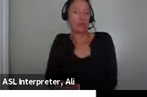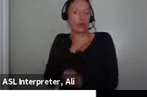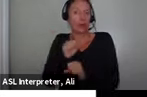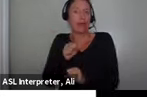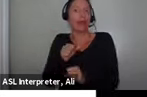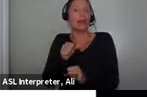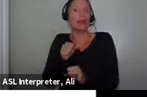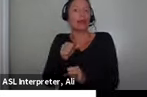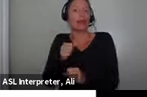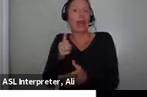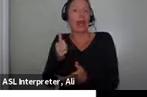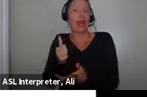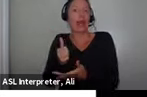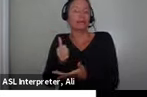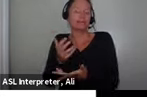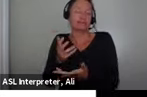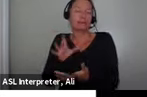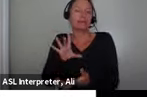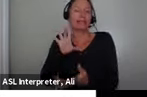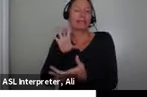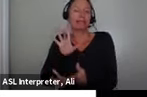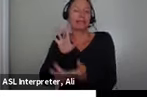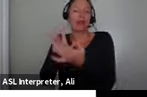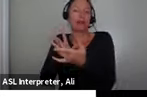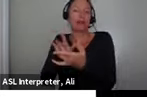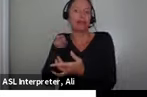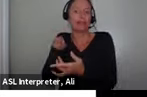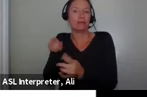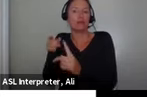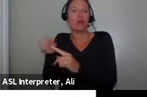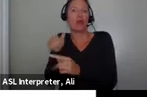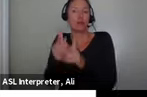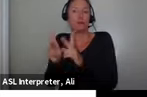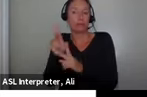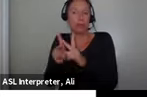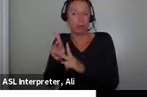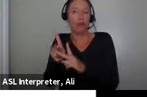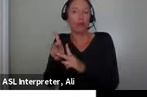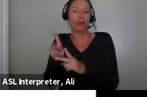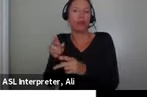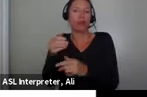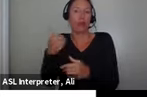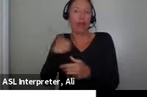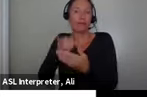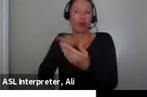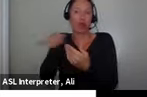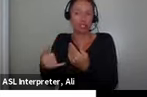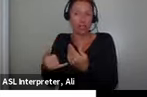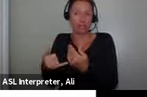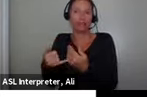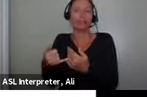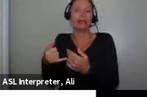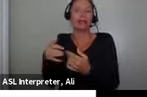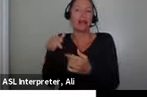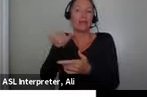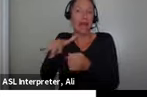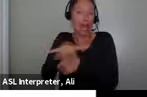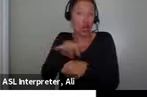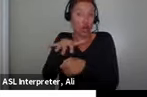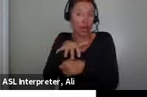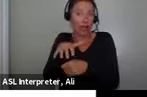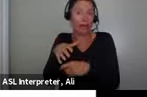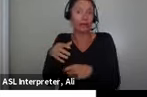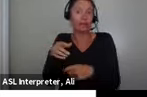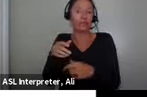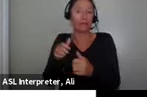others in the city that may have further information on projects outside of these limits. Well, that'll be fine with me, and I can